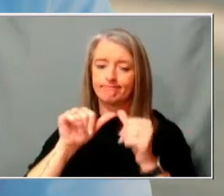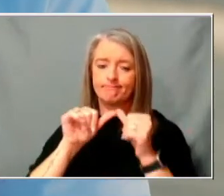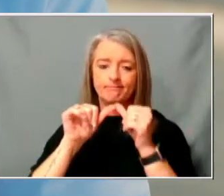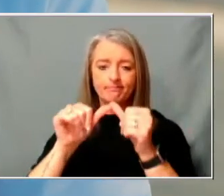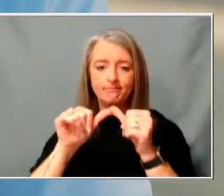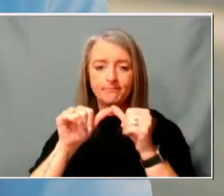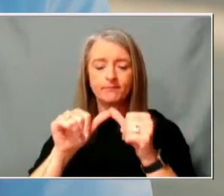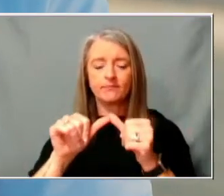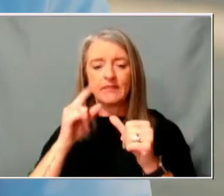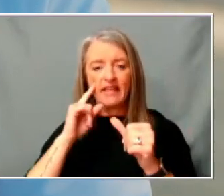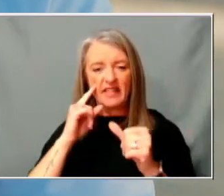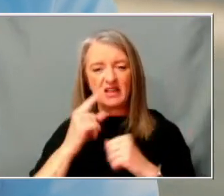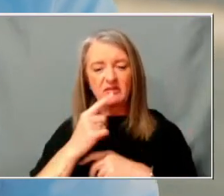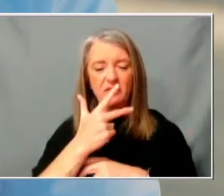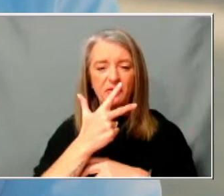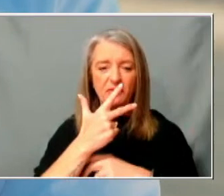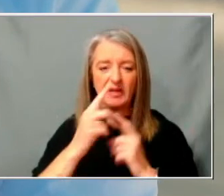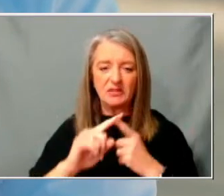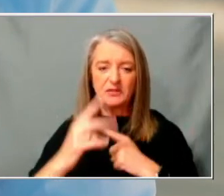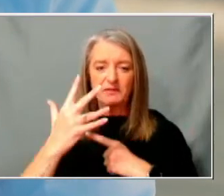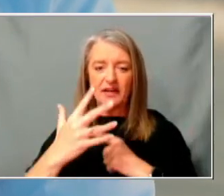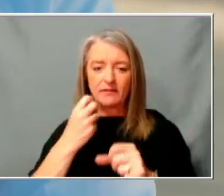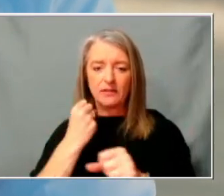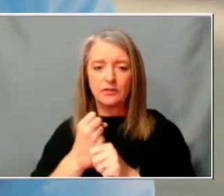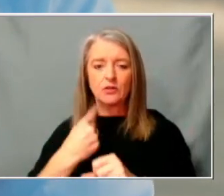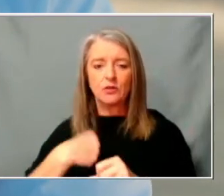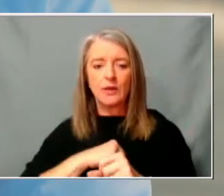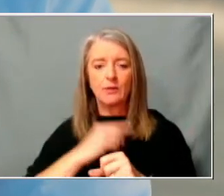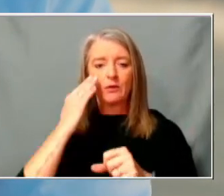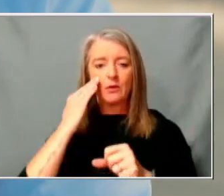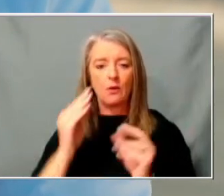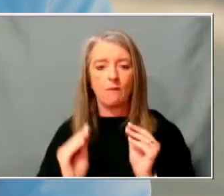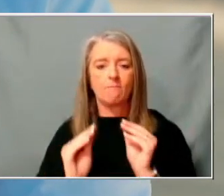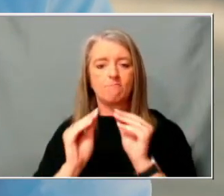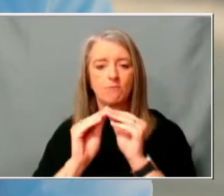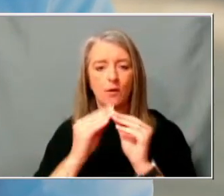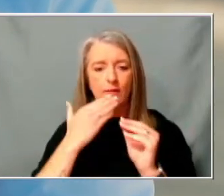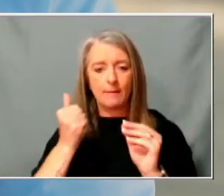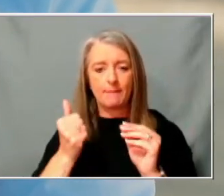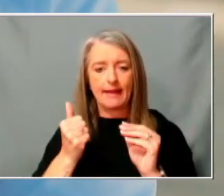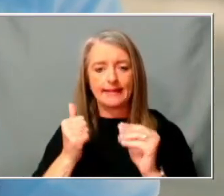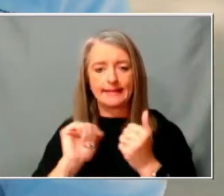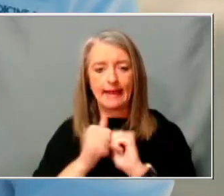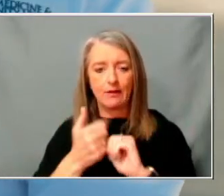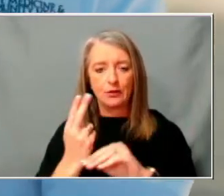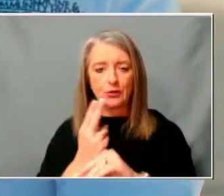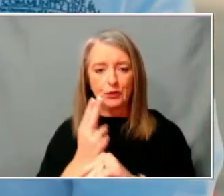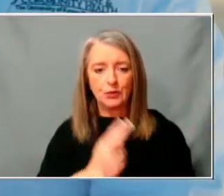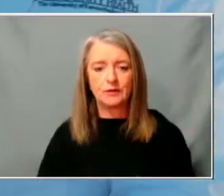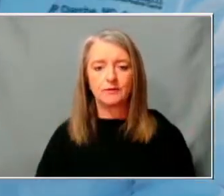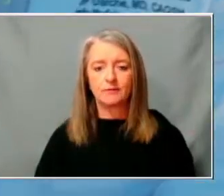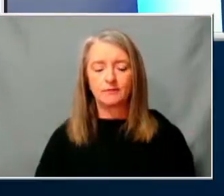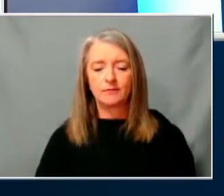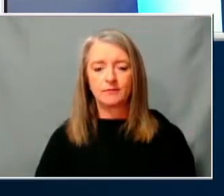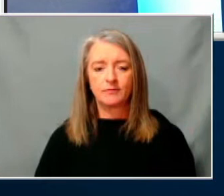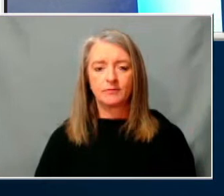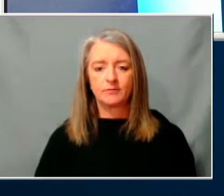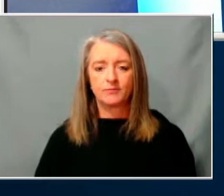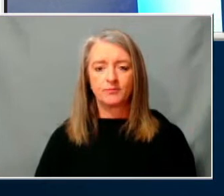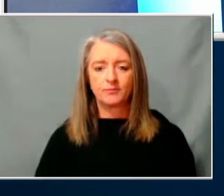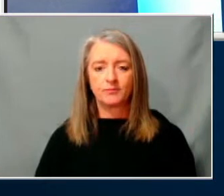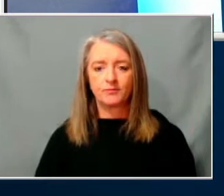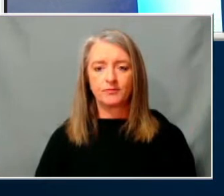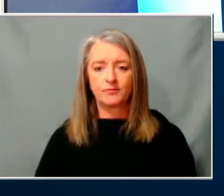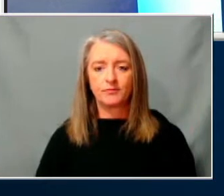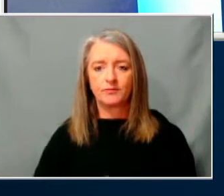know, in the next 3 to 5 years, we'll have a pretty good idea of what the best applications are for that. Joellen